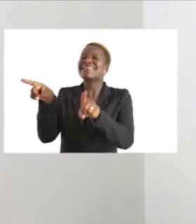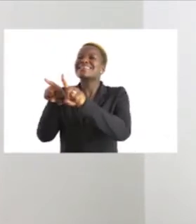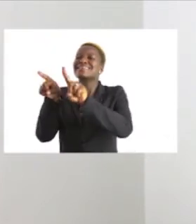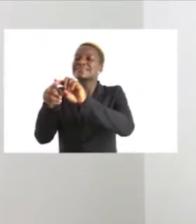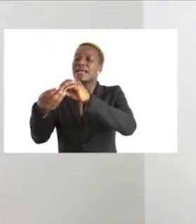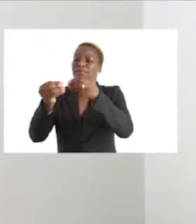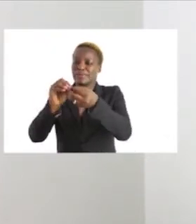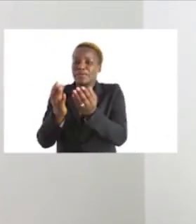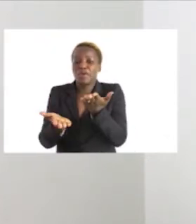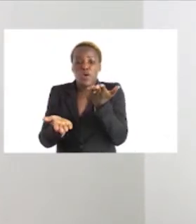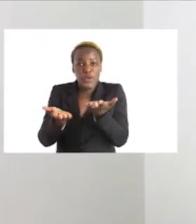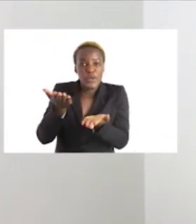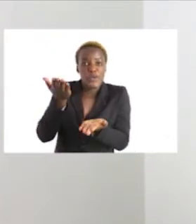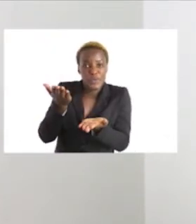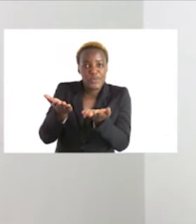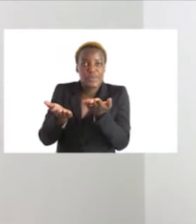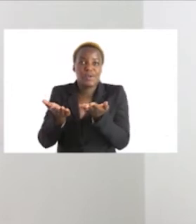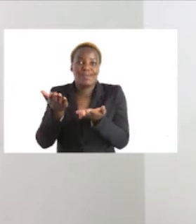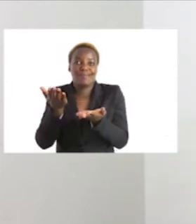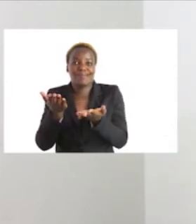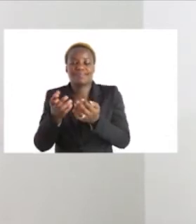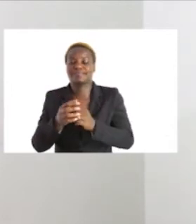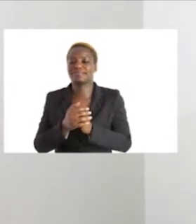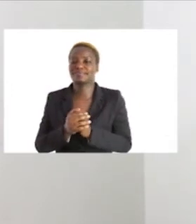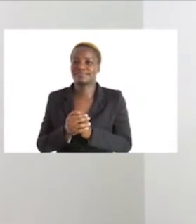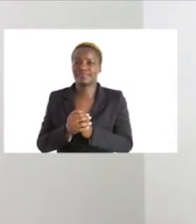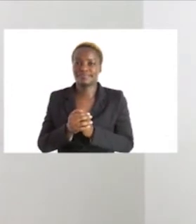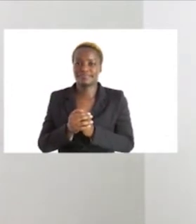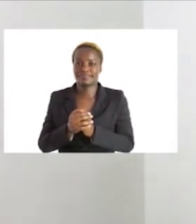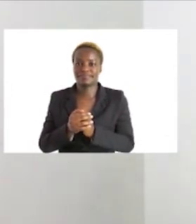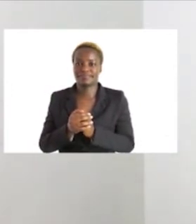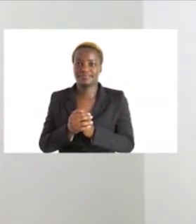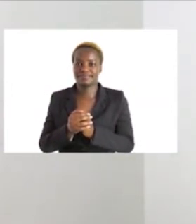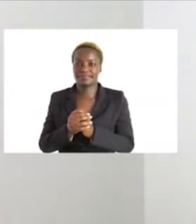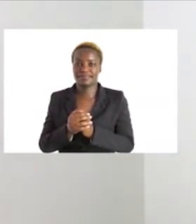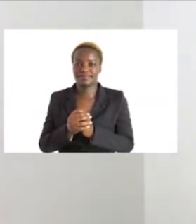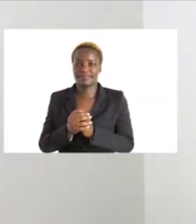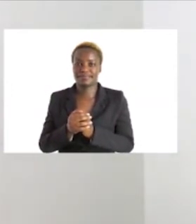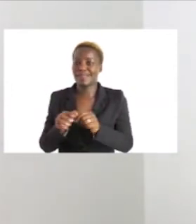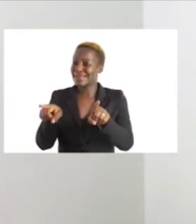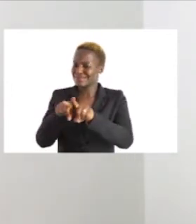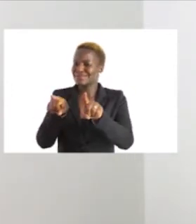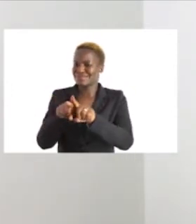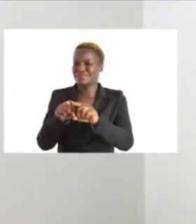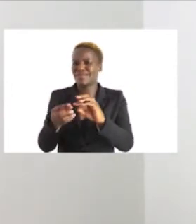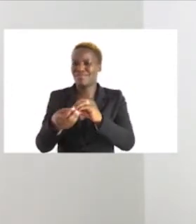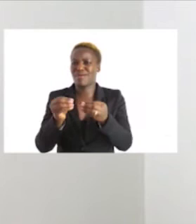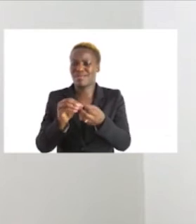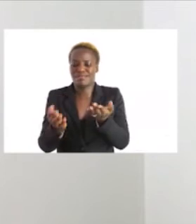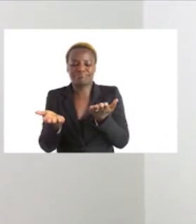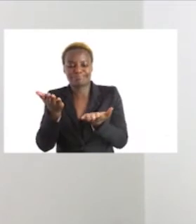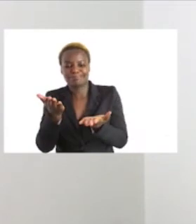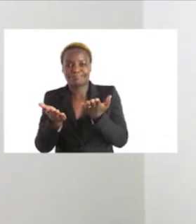comparing. We are comparing our heights. Same also applies. You can sit, Leandre. Same also applies when we have to compare